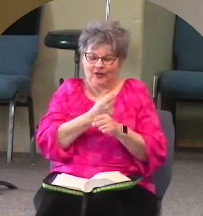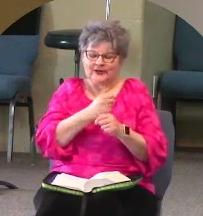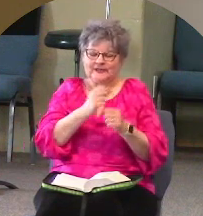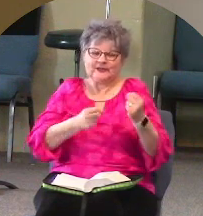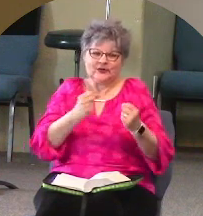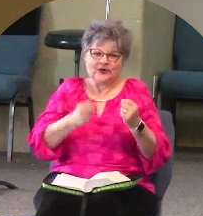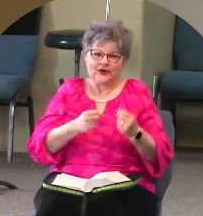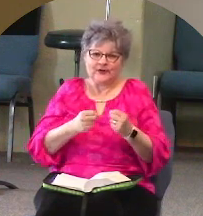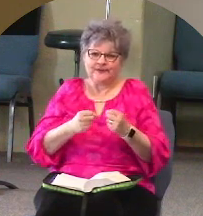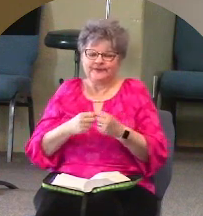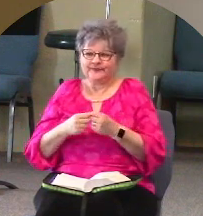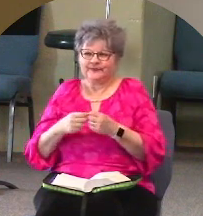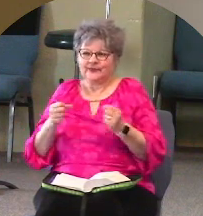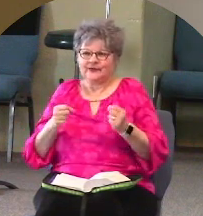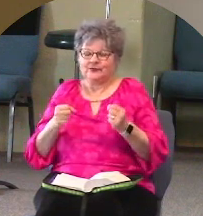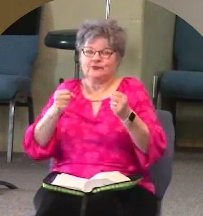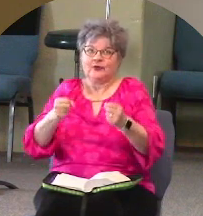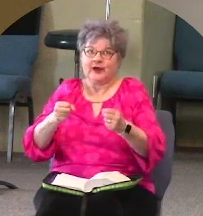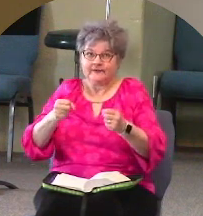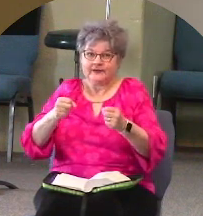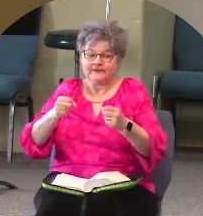You go bankrupt.